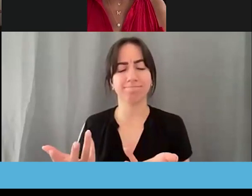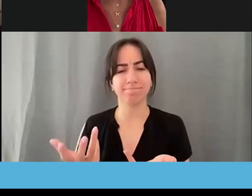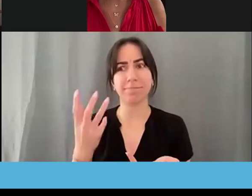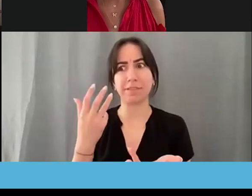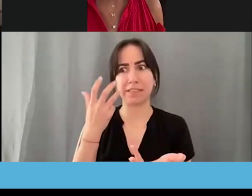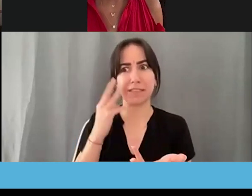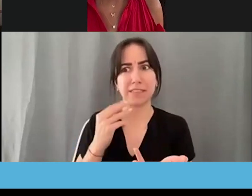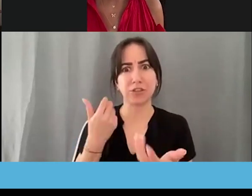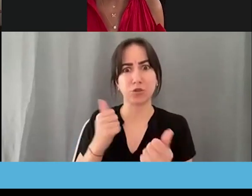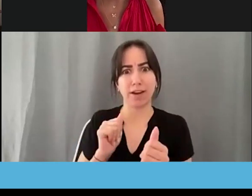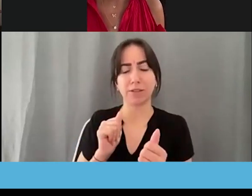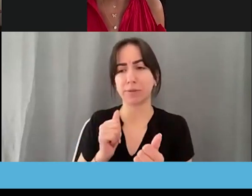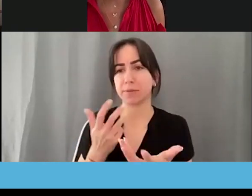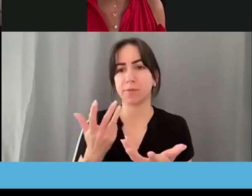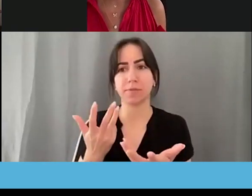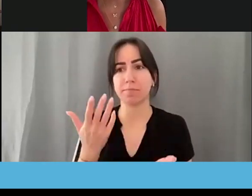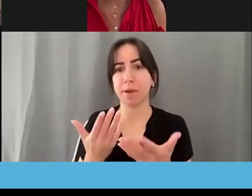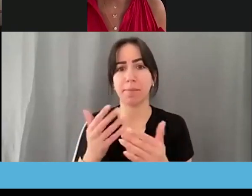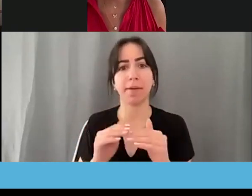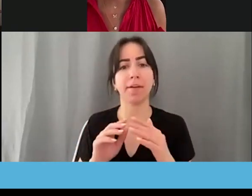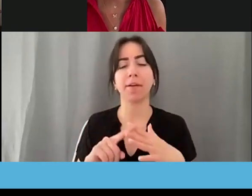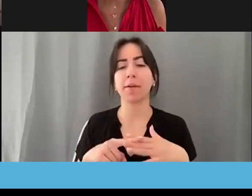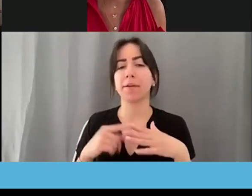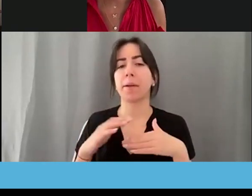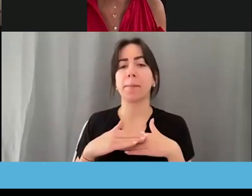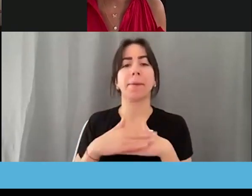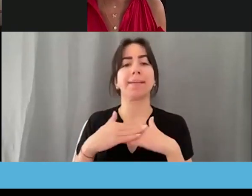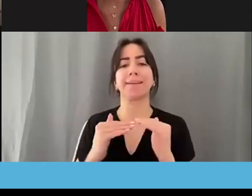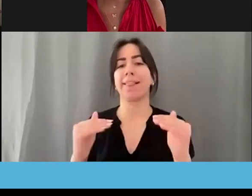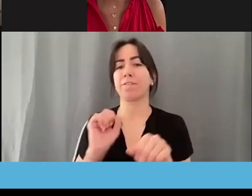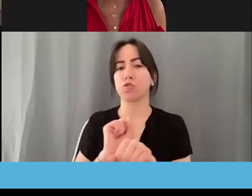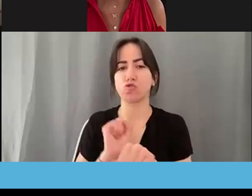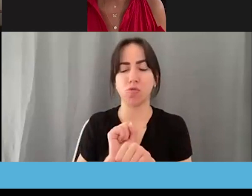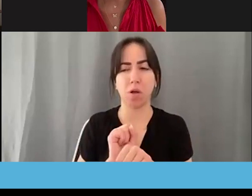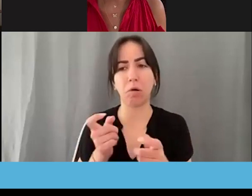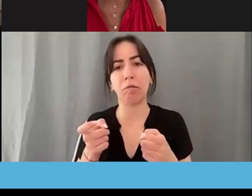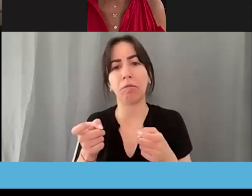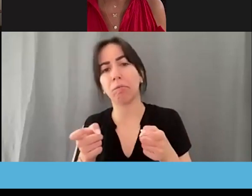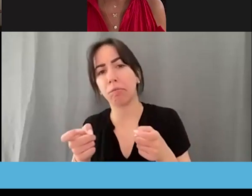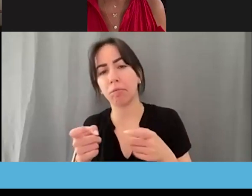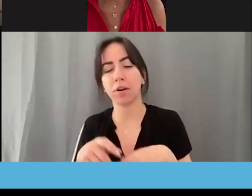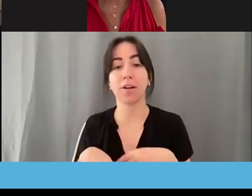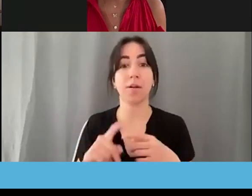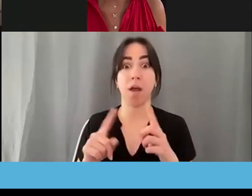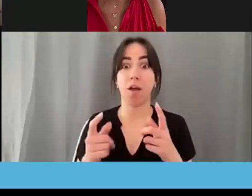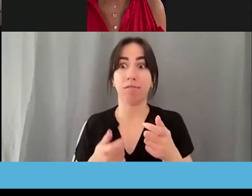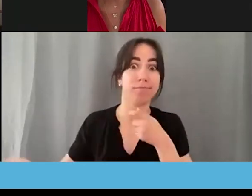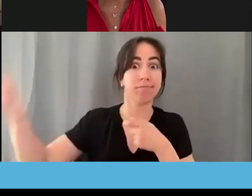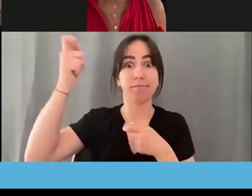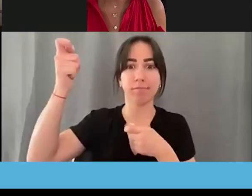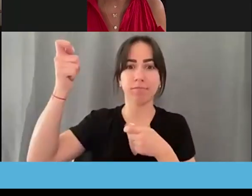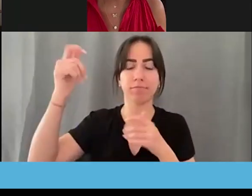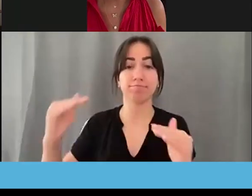obtaining anything more than, say, an entry-level position or a middle management kind of position, but women were not being